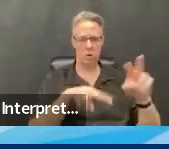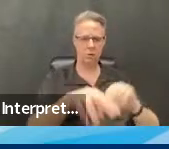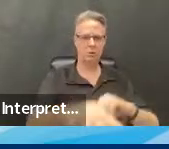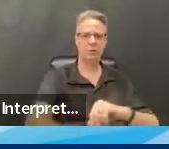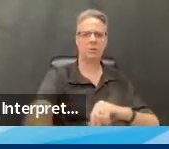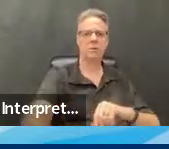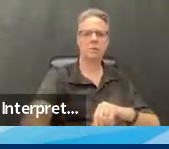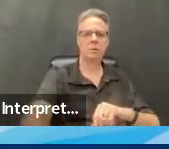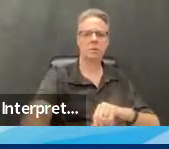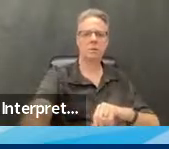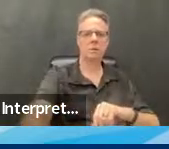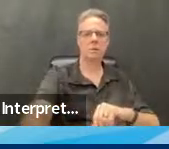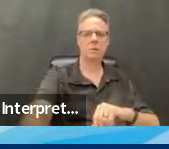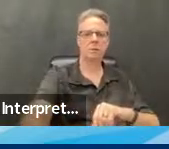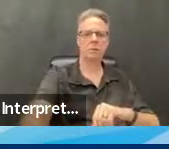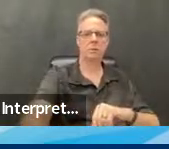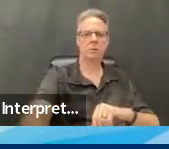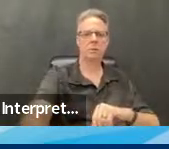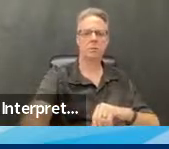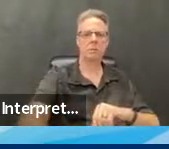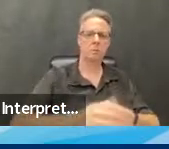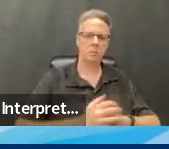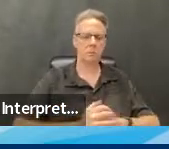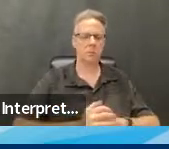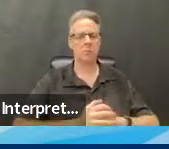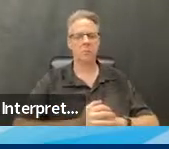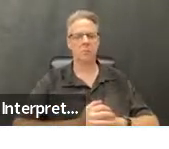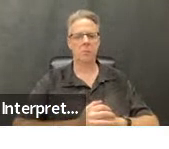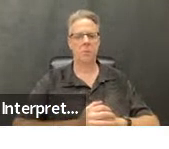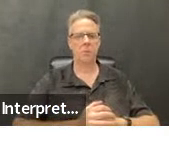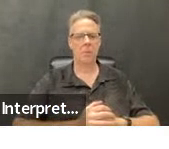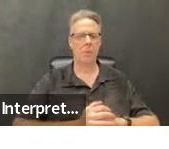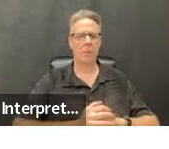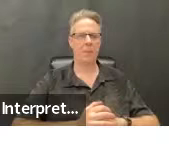we start to see some high-level takeaways. So we'll share that with you here.